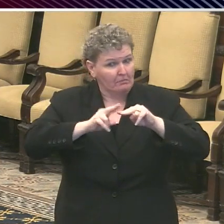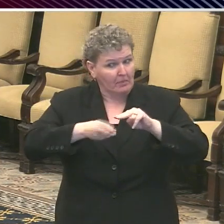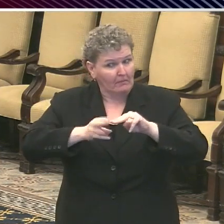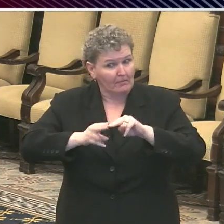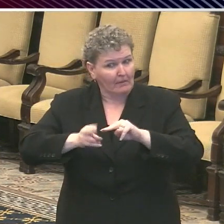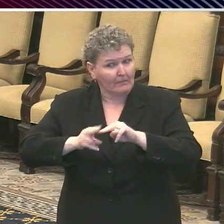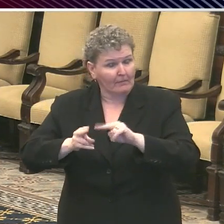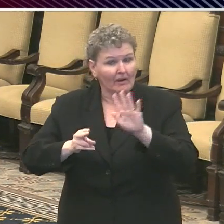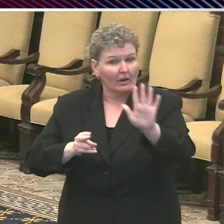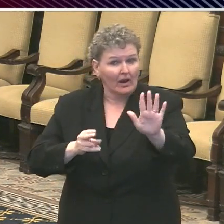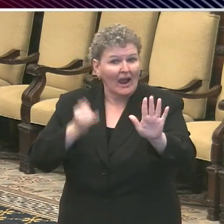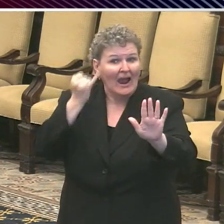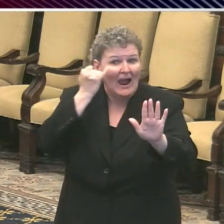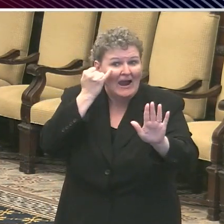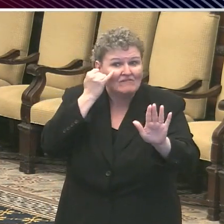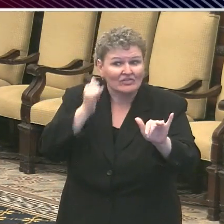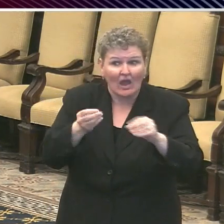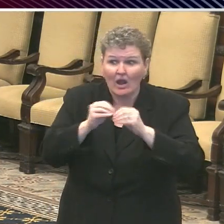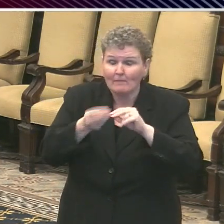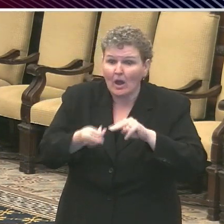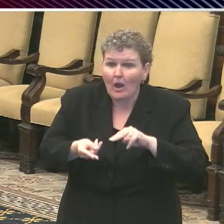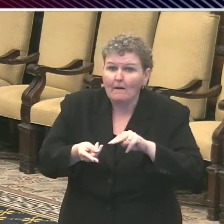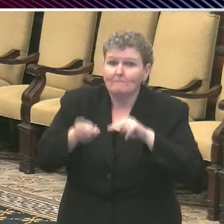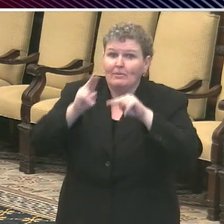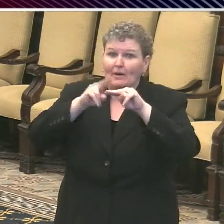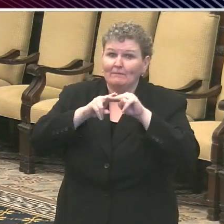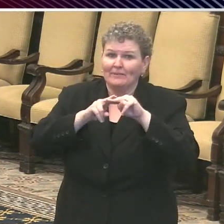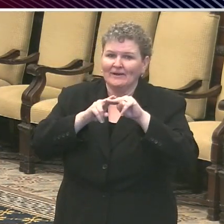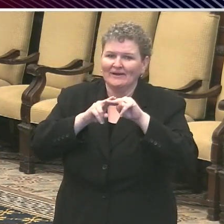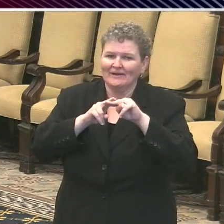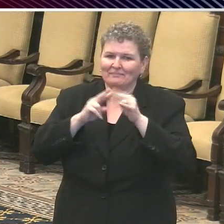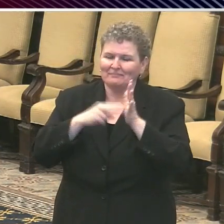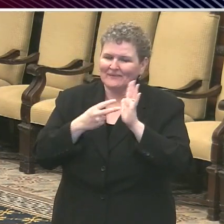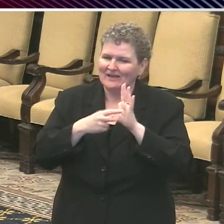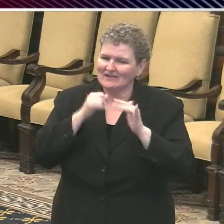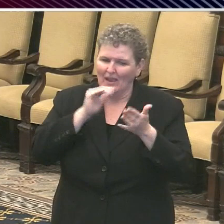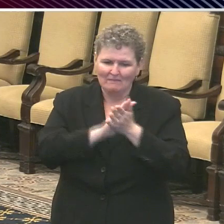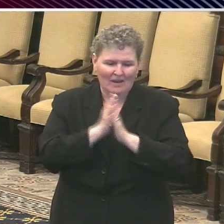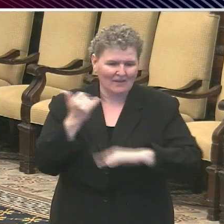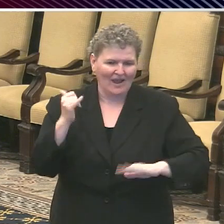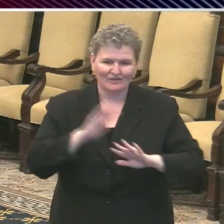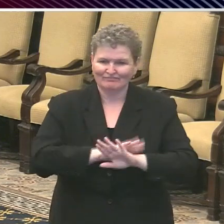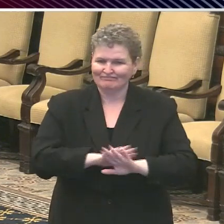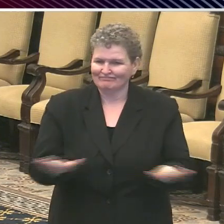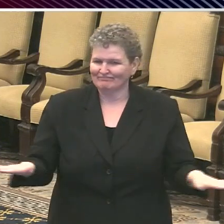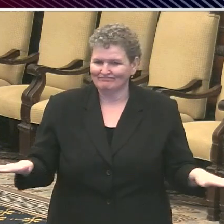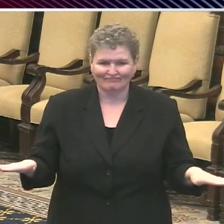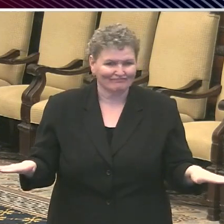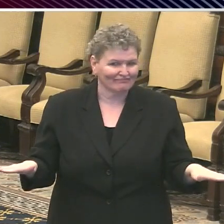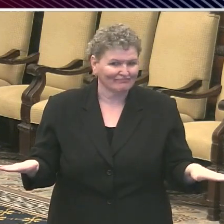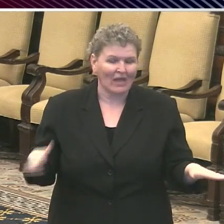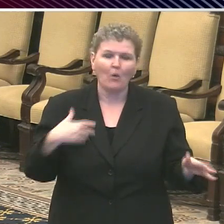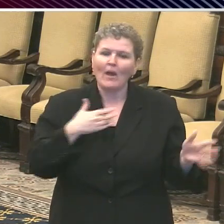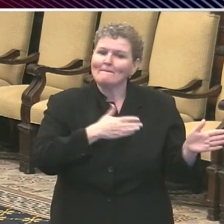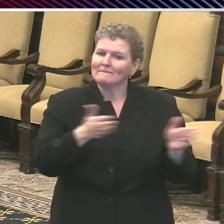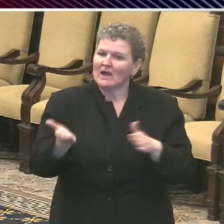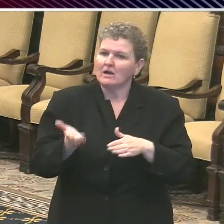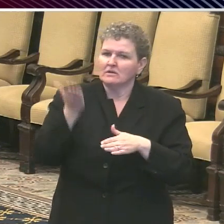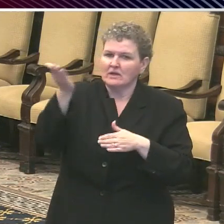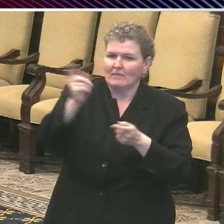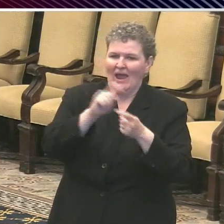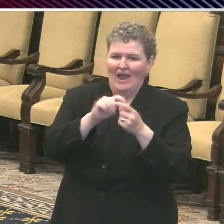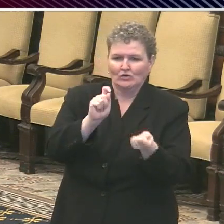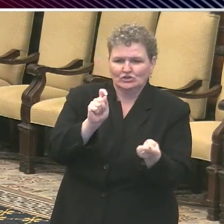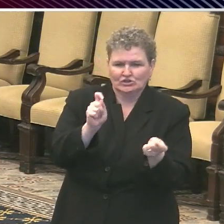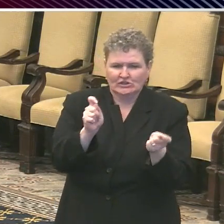see many new infections, I would want to reconsider that. We will present a plan for how to do that and guidance